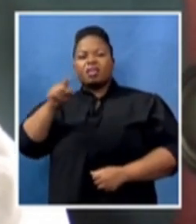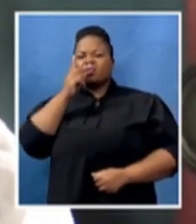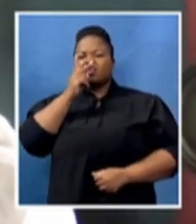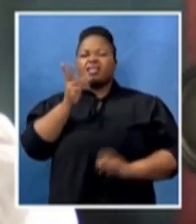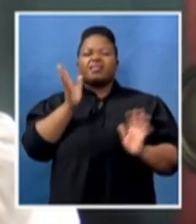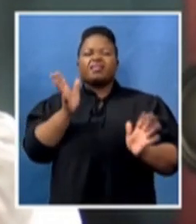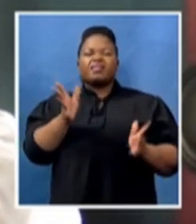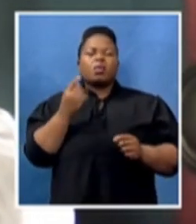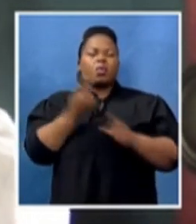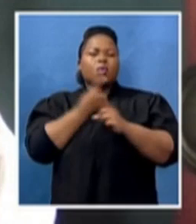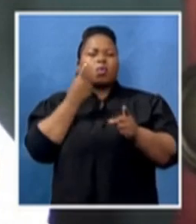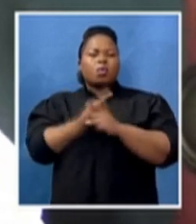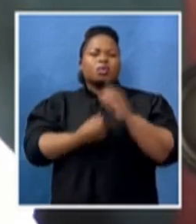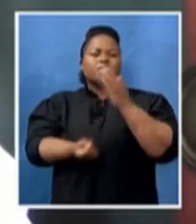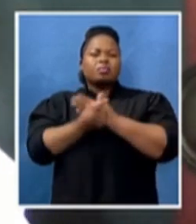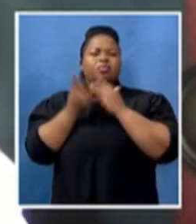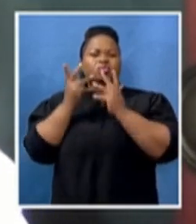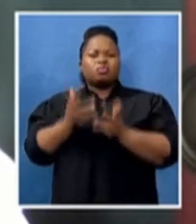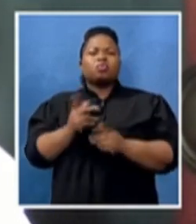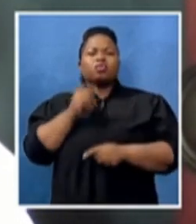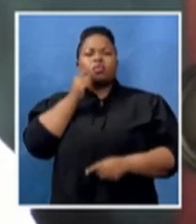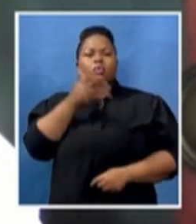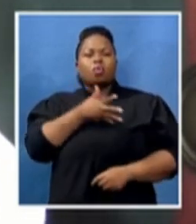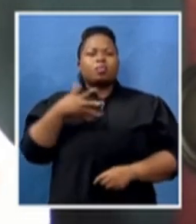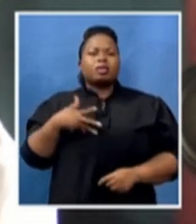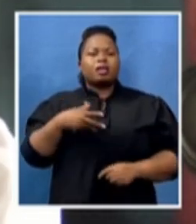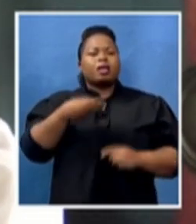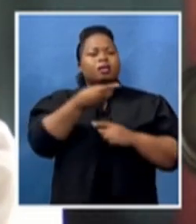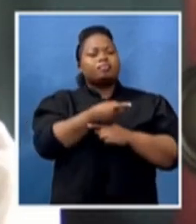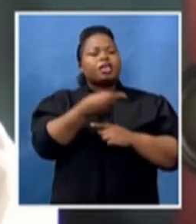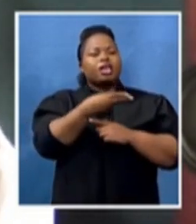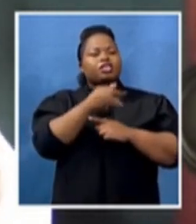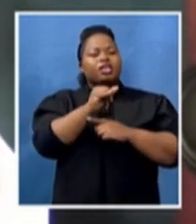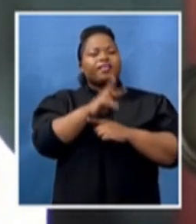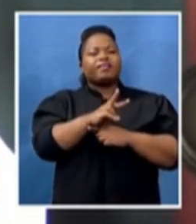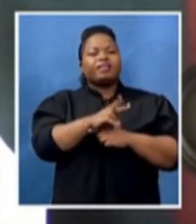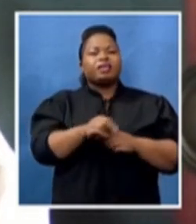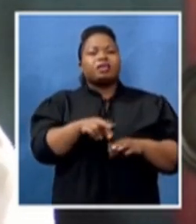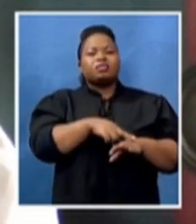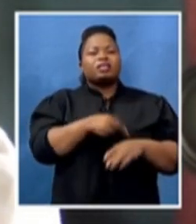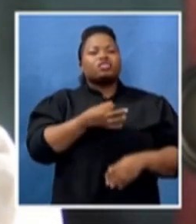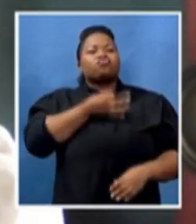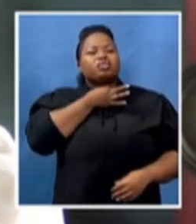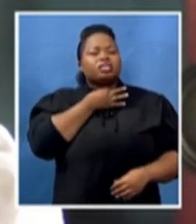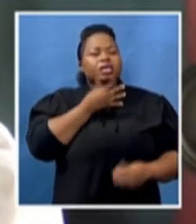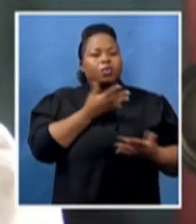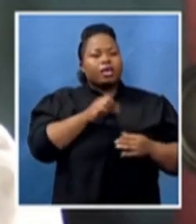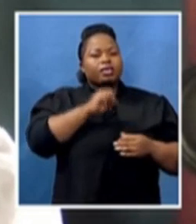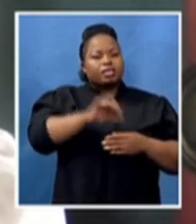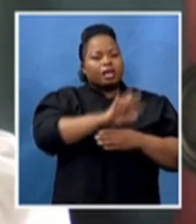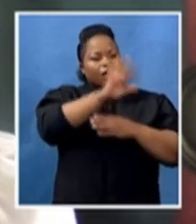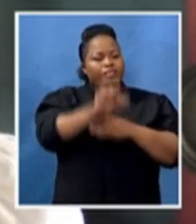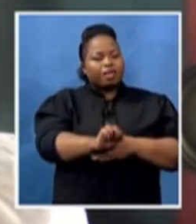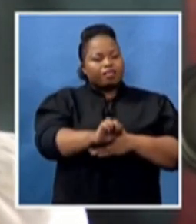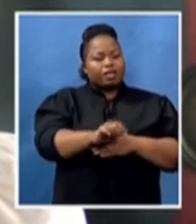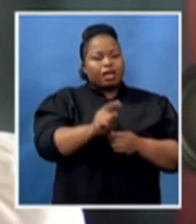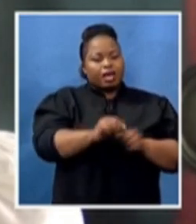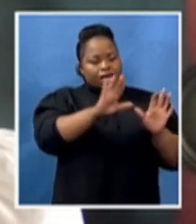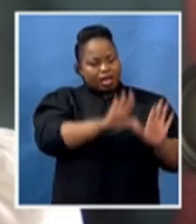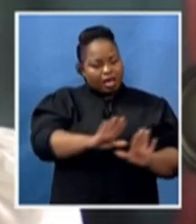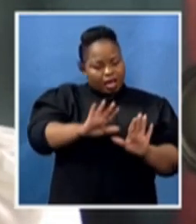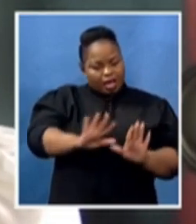women's HIV risk within sub-Saharan Africa and in South Africa in particular. Firstly, violence